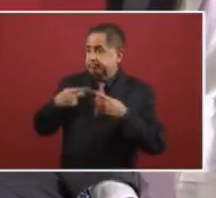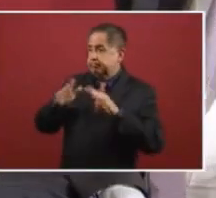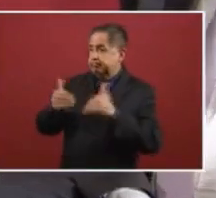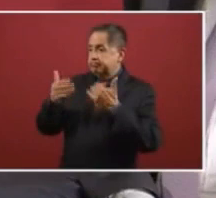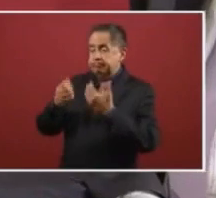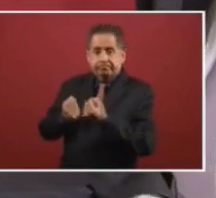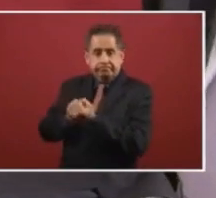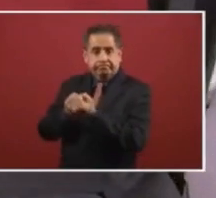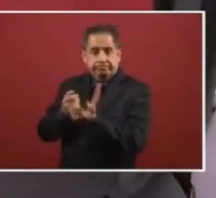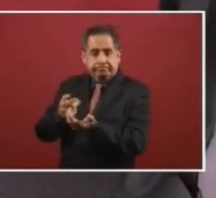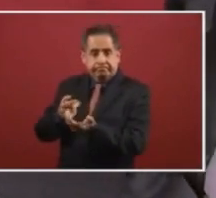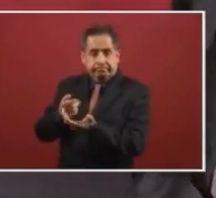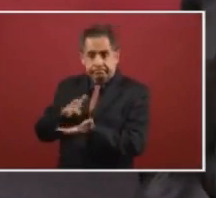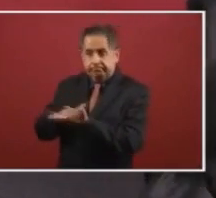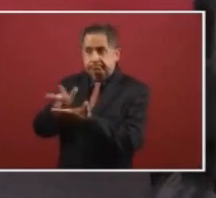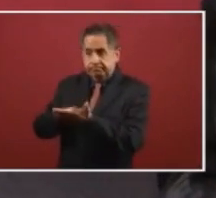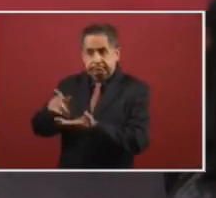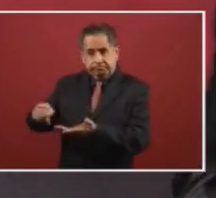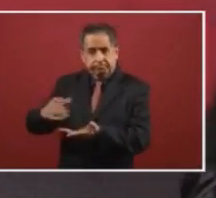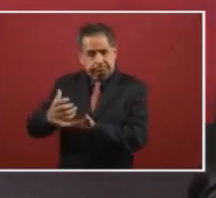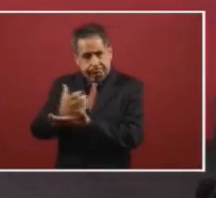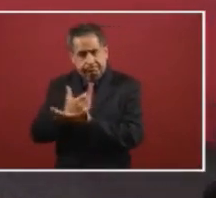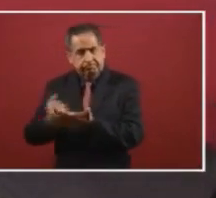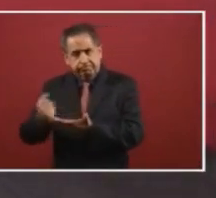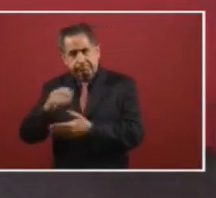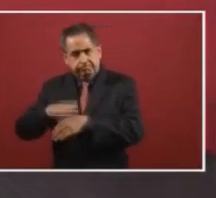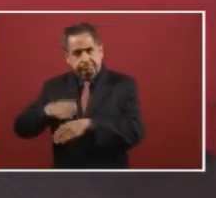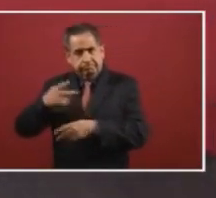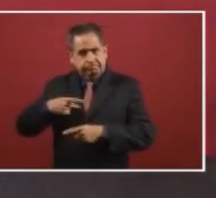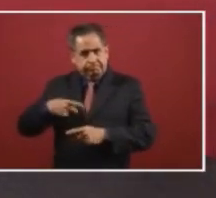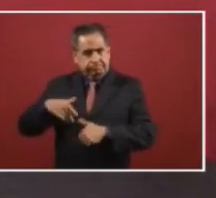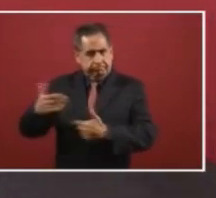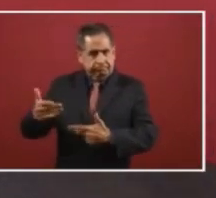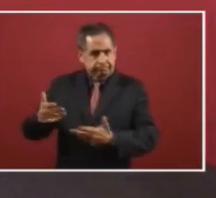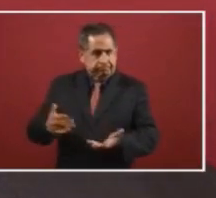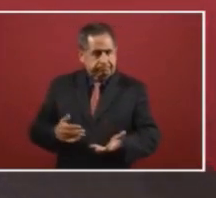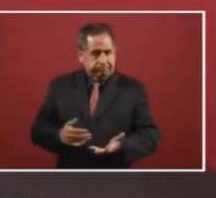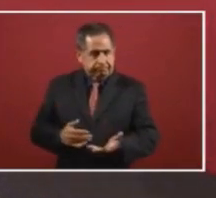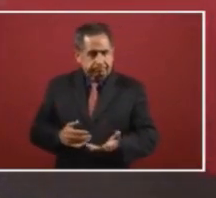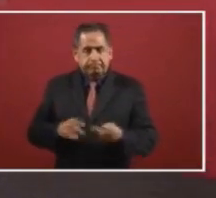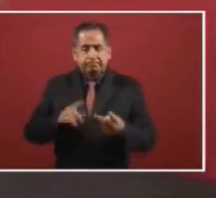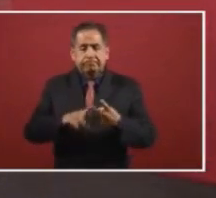to strengthen the popular economy,